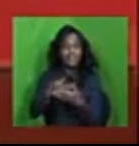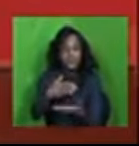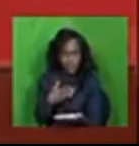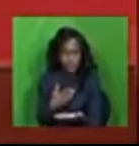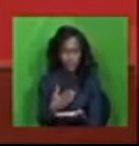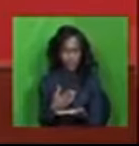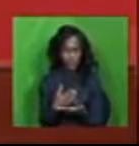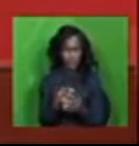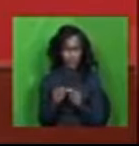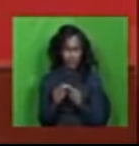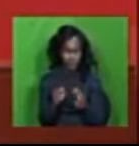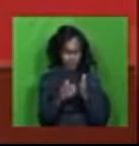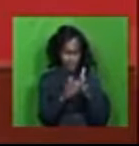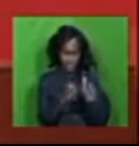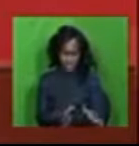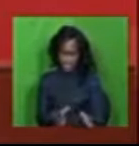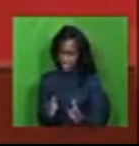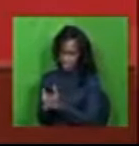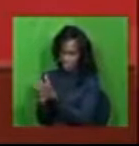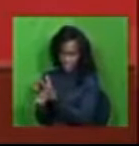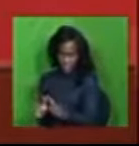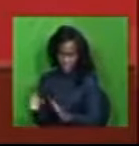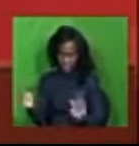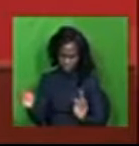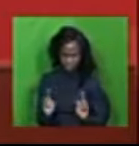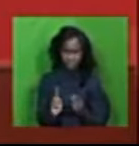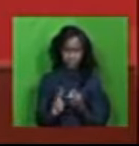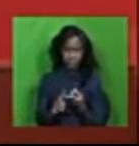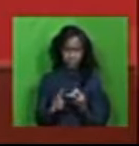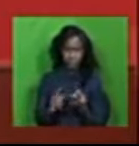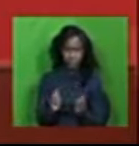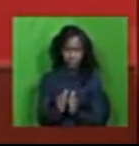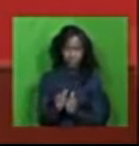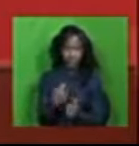And so your leaders came to the Minister of Finance to brief me.